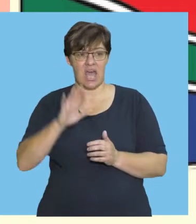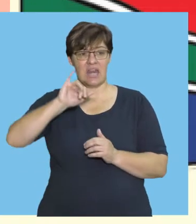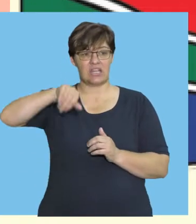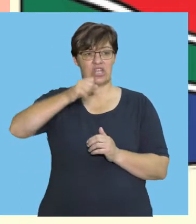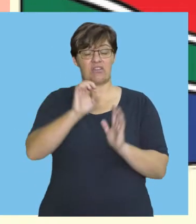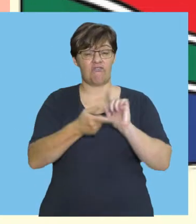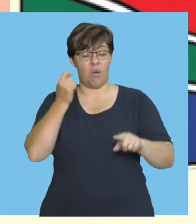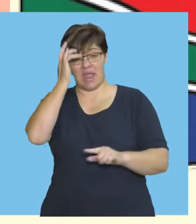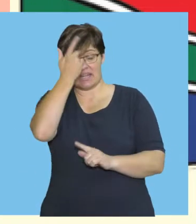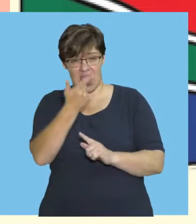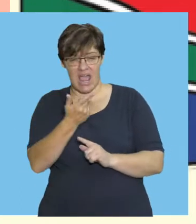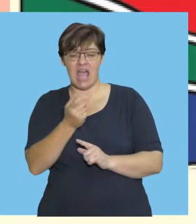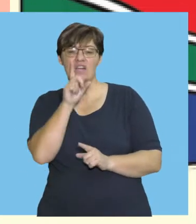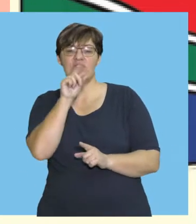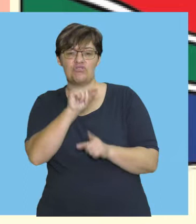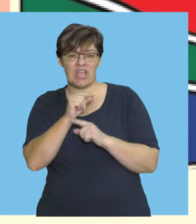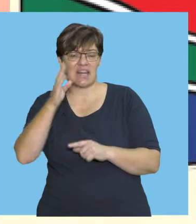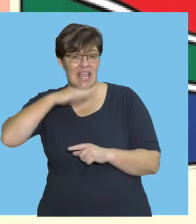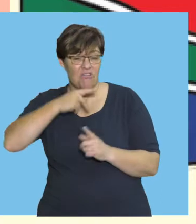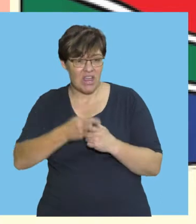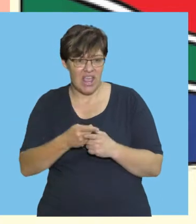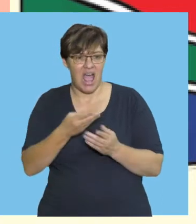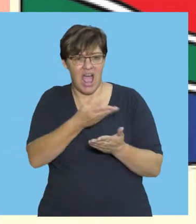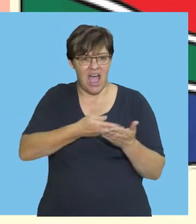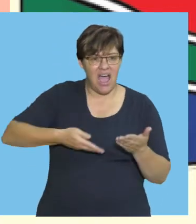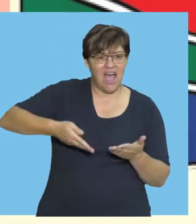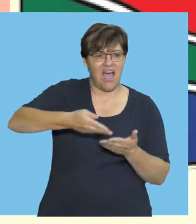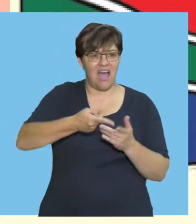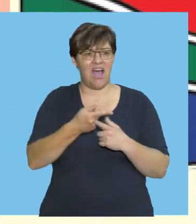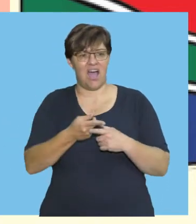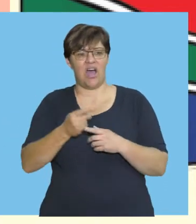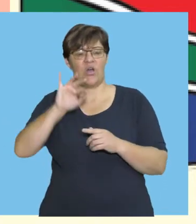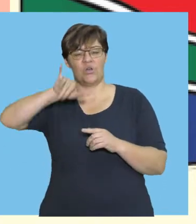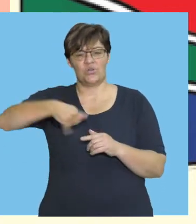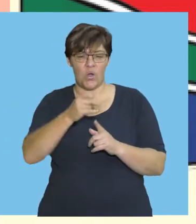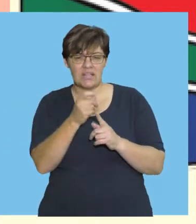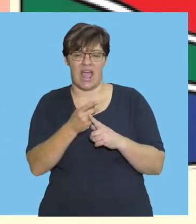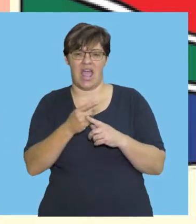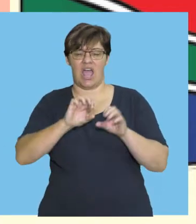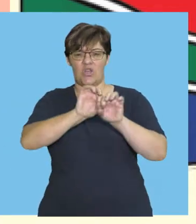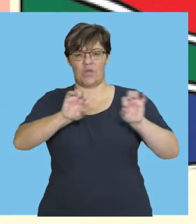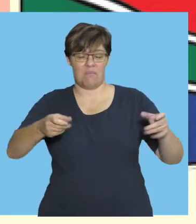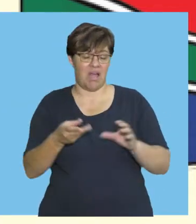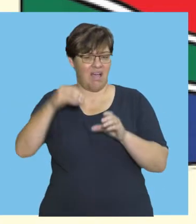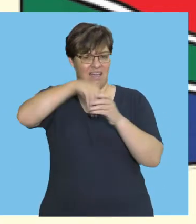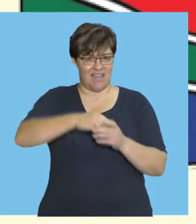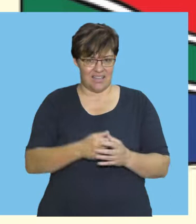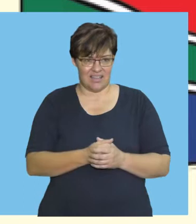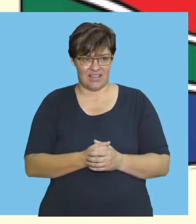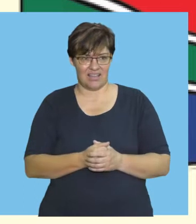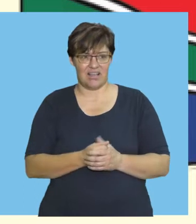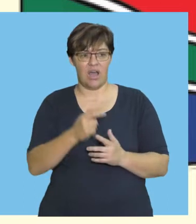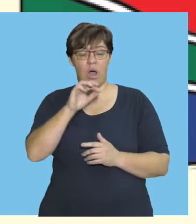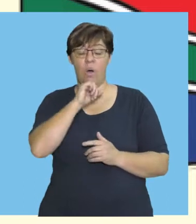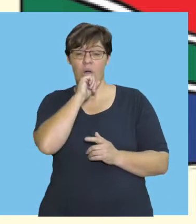India, brought in chicken curry over rice with raita, a sauce of yogurt mixed with cucumber.